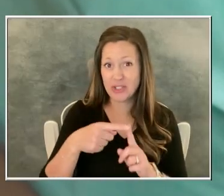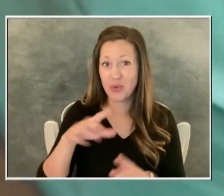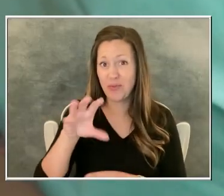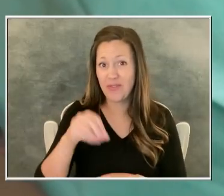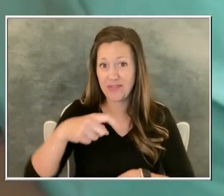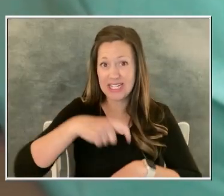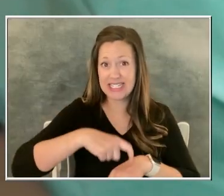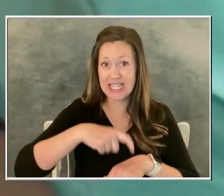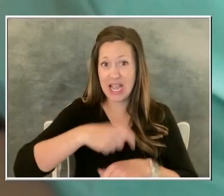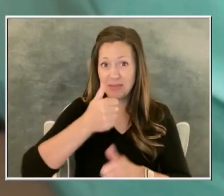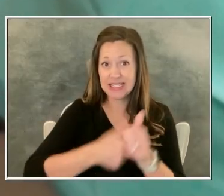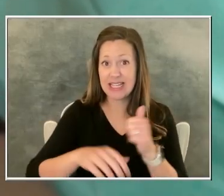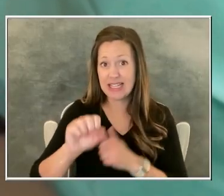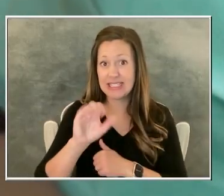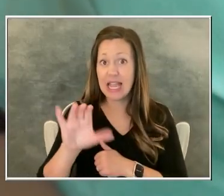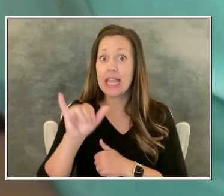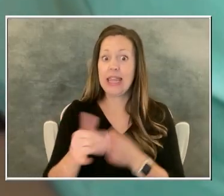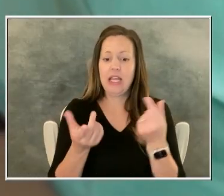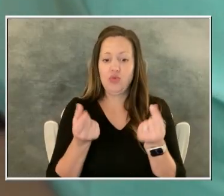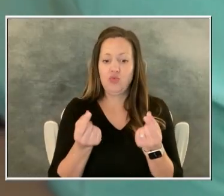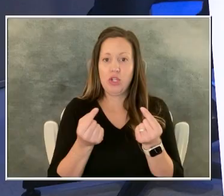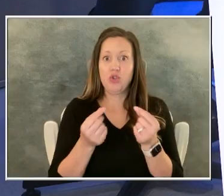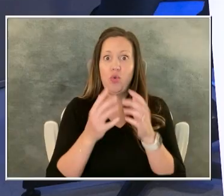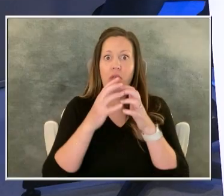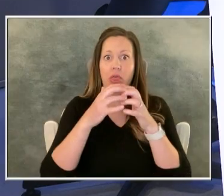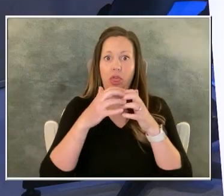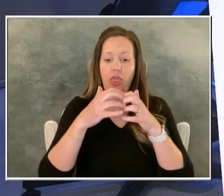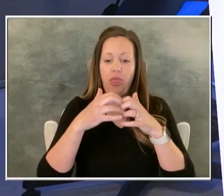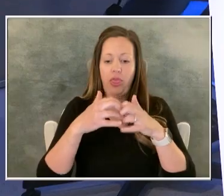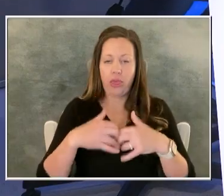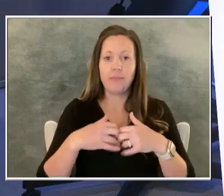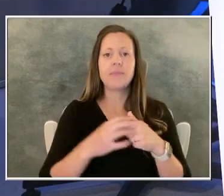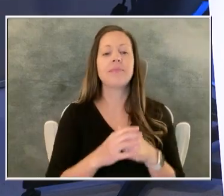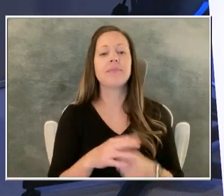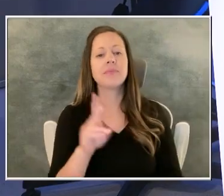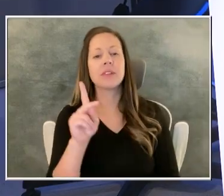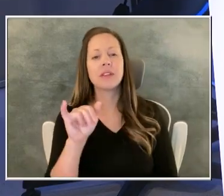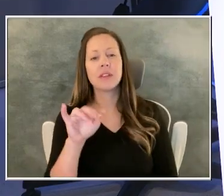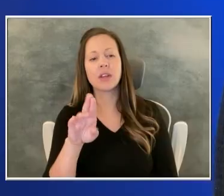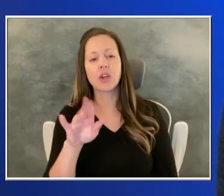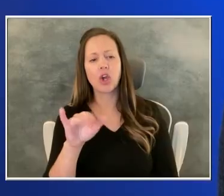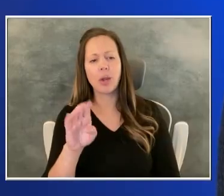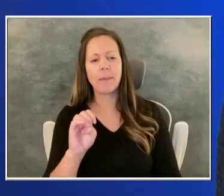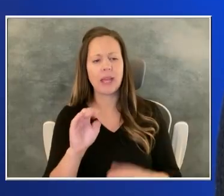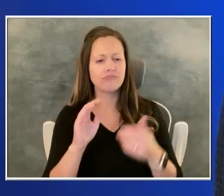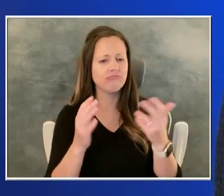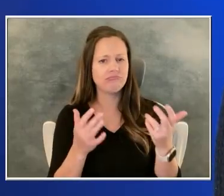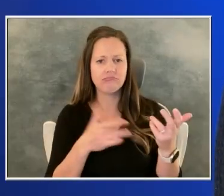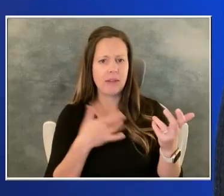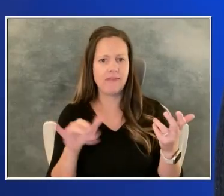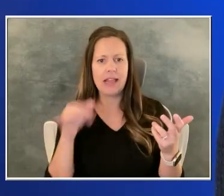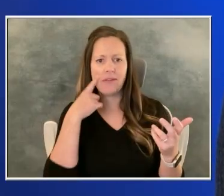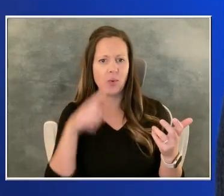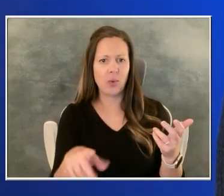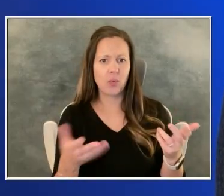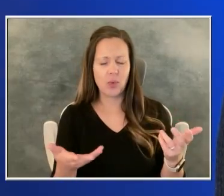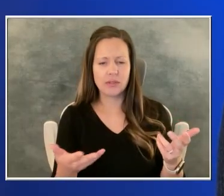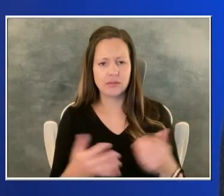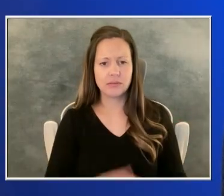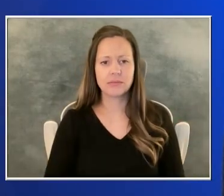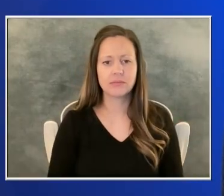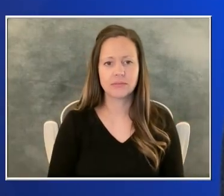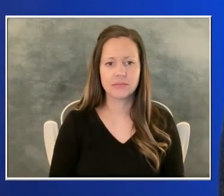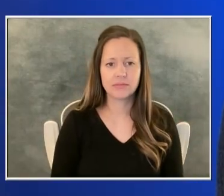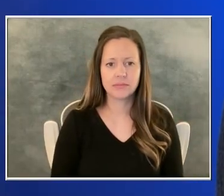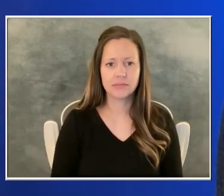and debrides the scar tissue. Kirby, what was this procedure like for you? It was just mainly the most